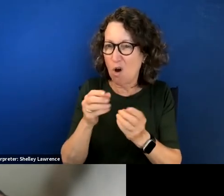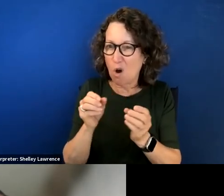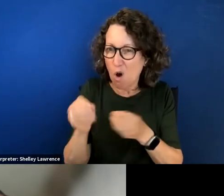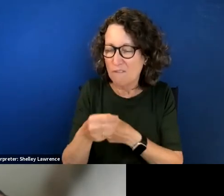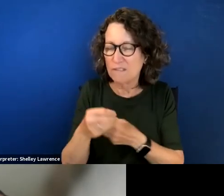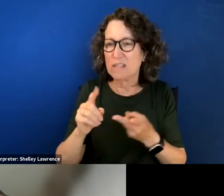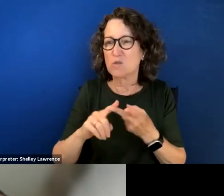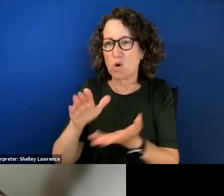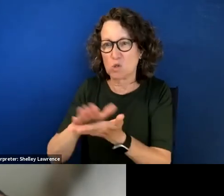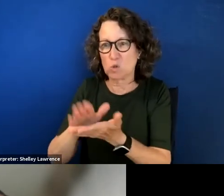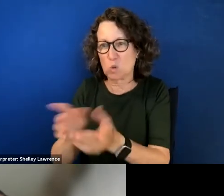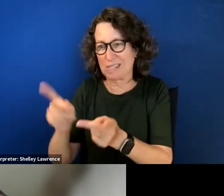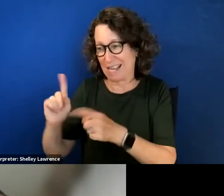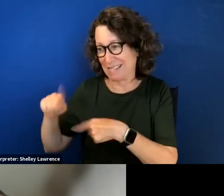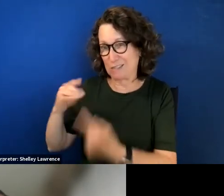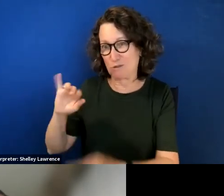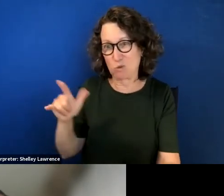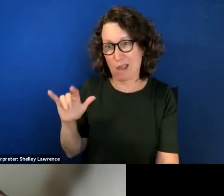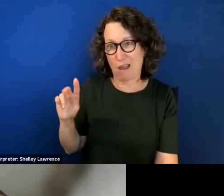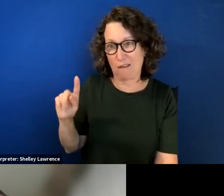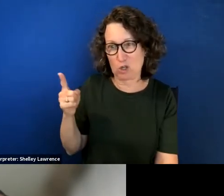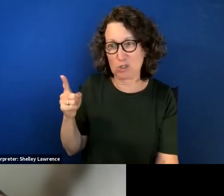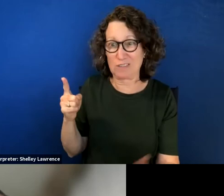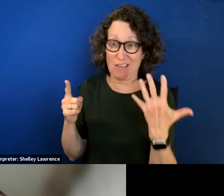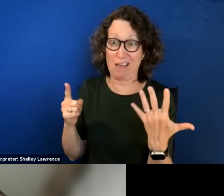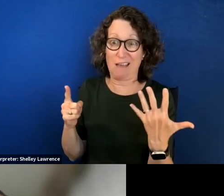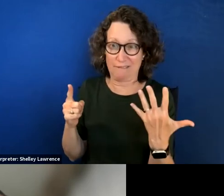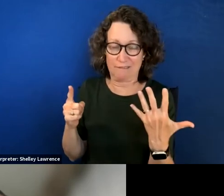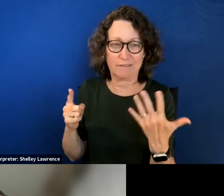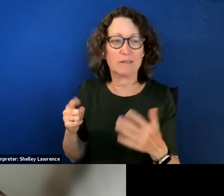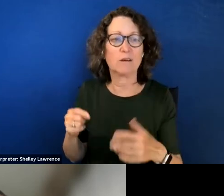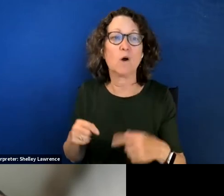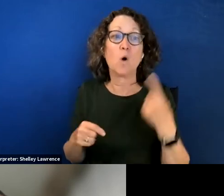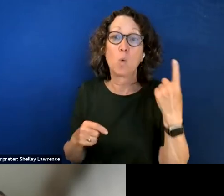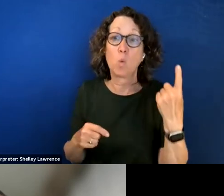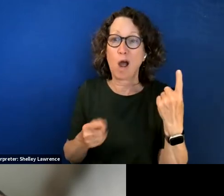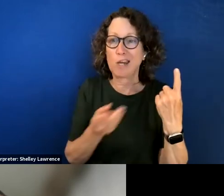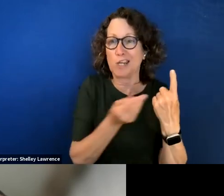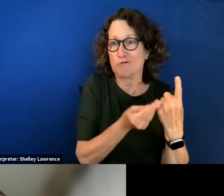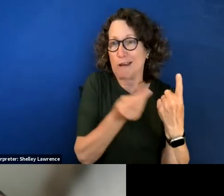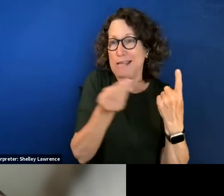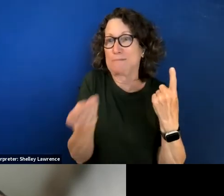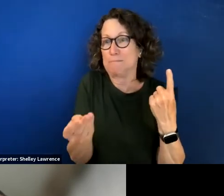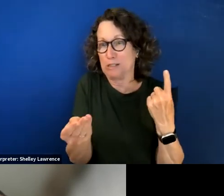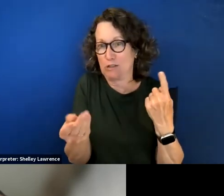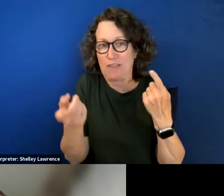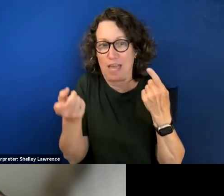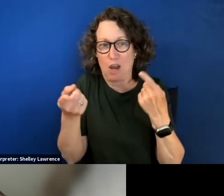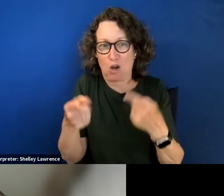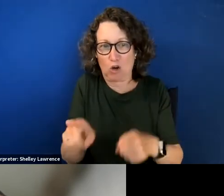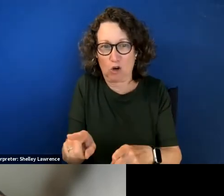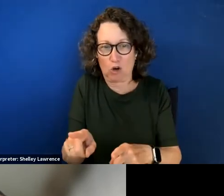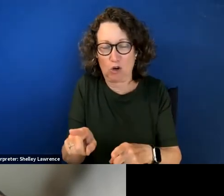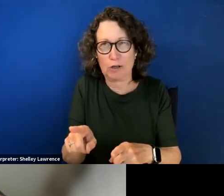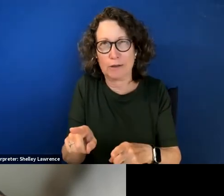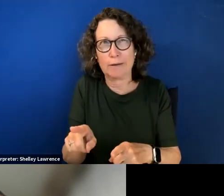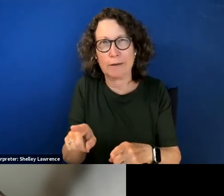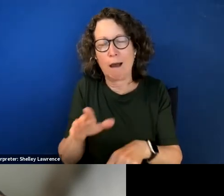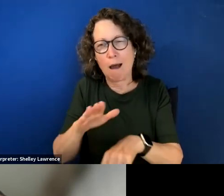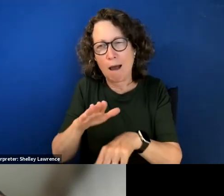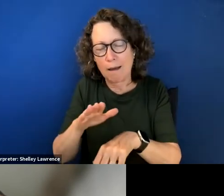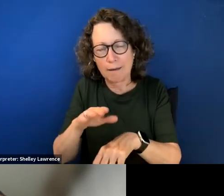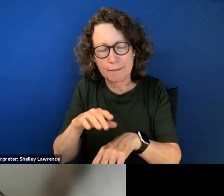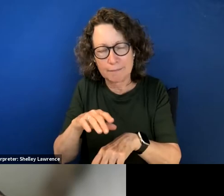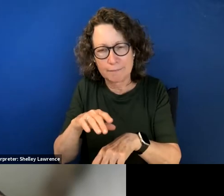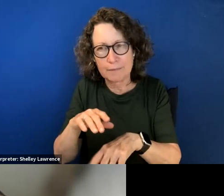sites, since July 1st. We did have one transmission that occurred on